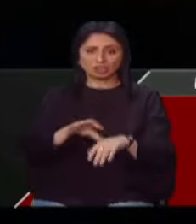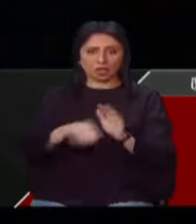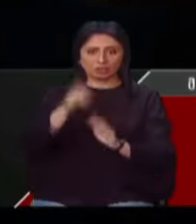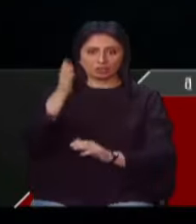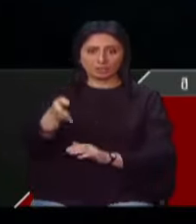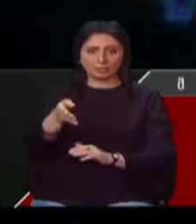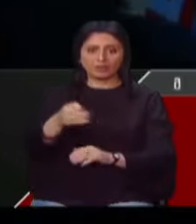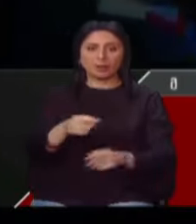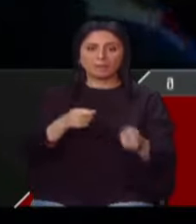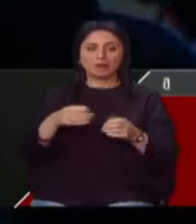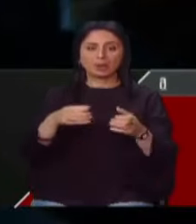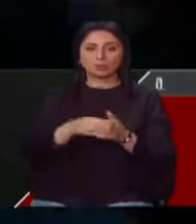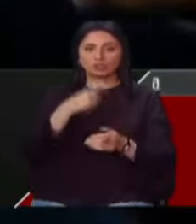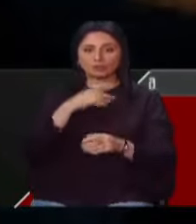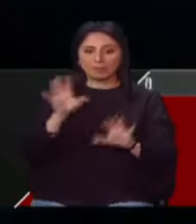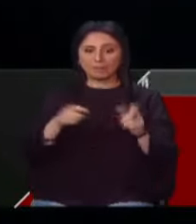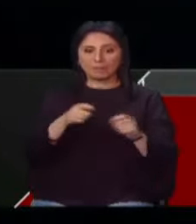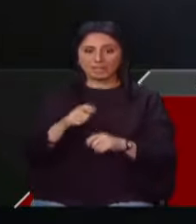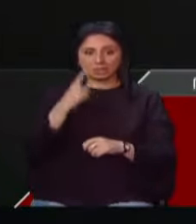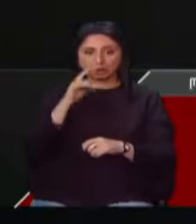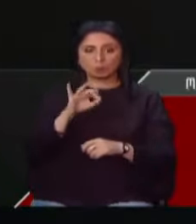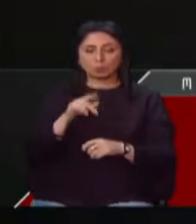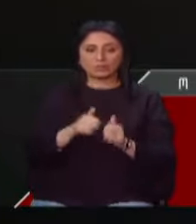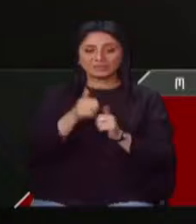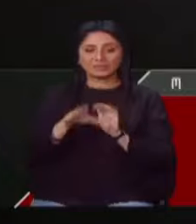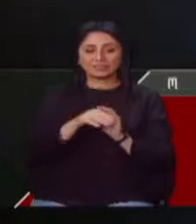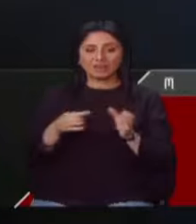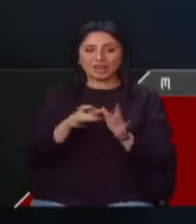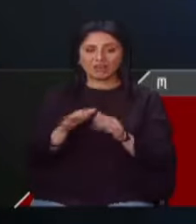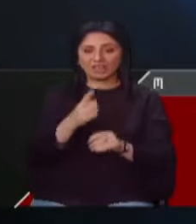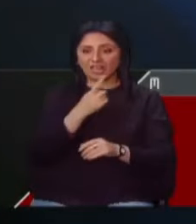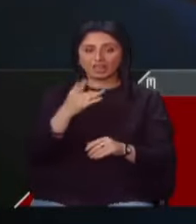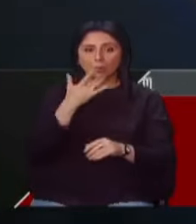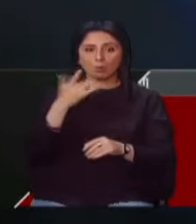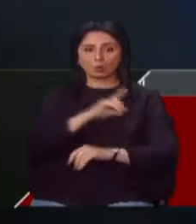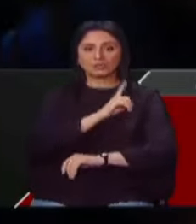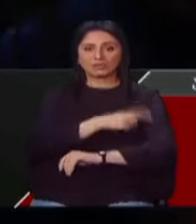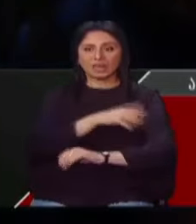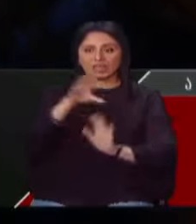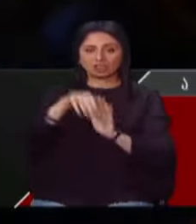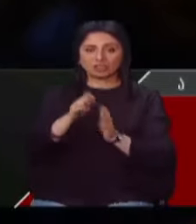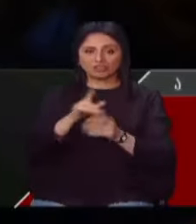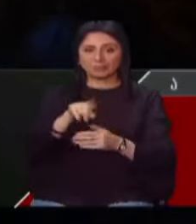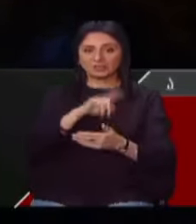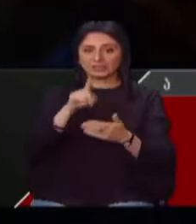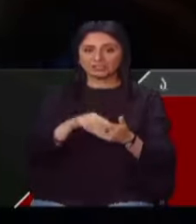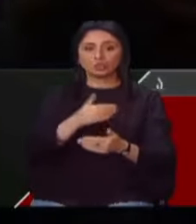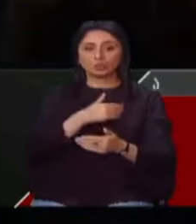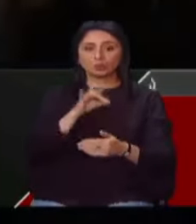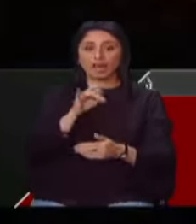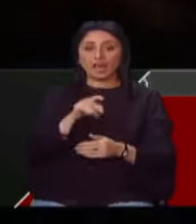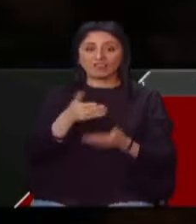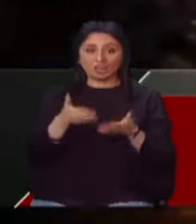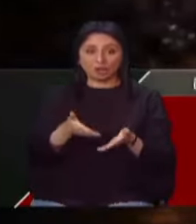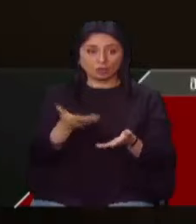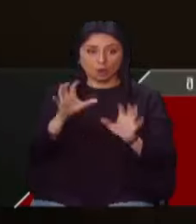Belarchem Nabia, Martol Gunchkian, Buber, President, is Rubishulis in a Sarchino Company, Shir, Third Politicur Zala, the Richard, William Sakit, Source, referendum,